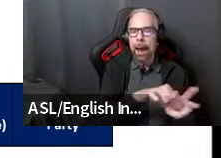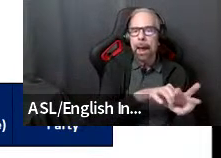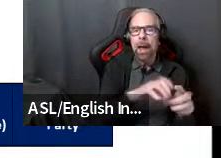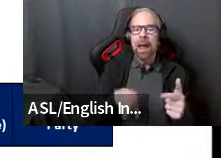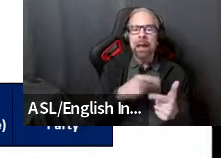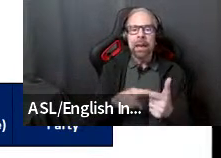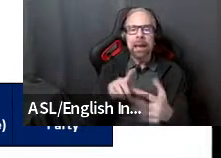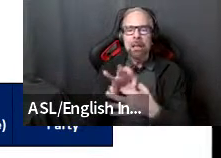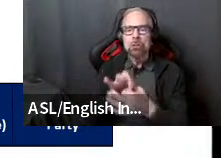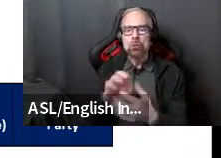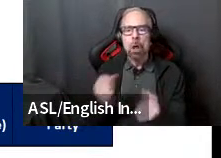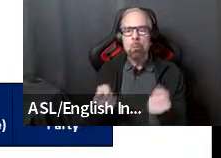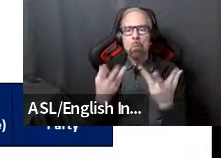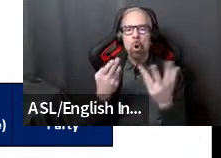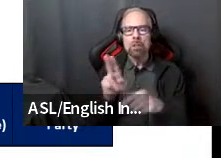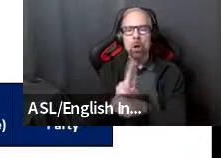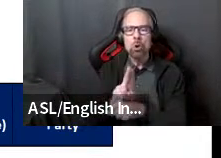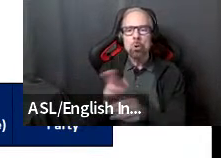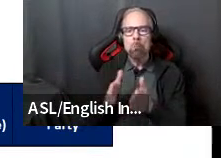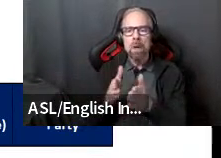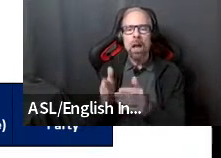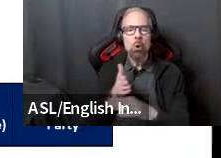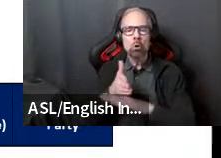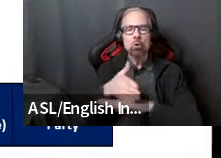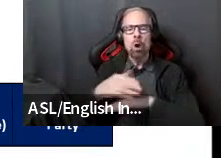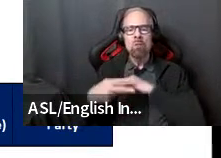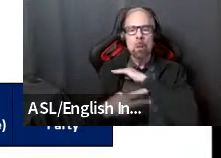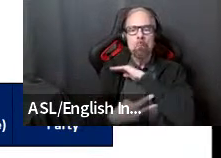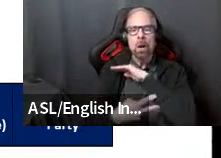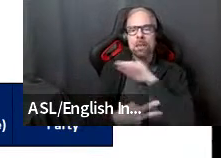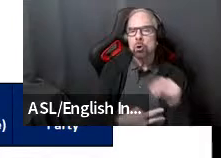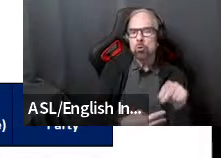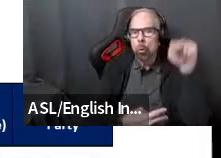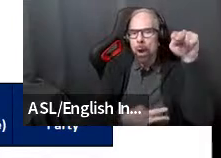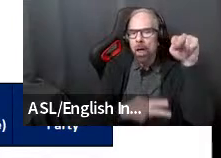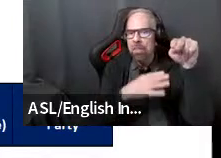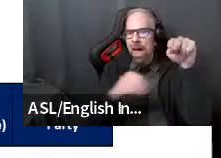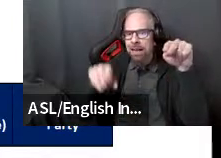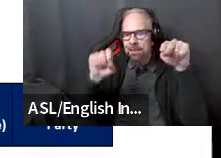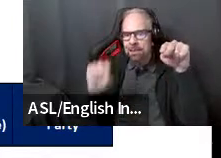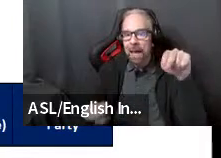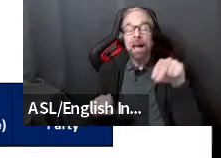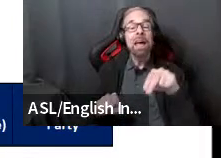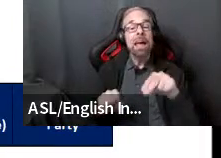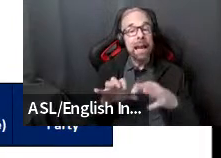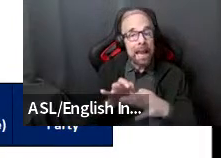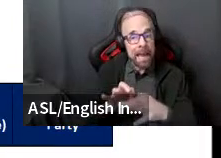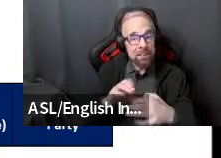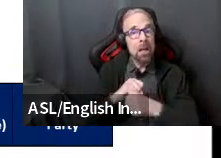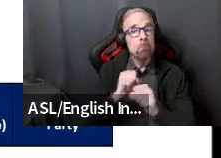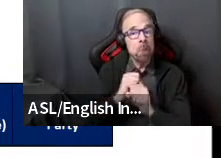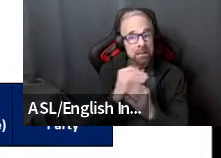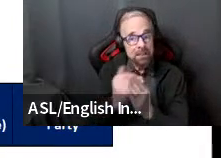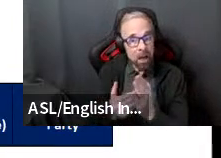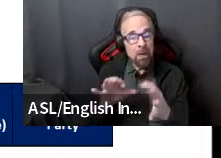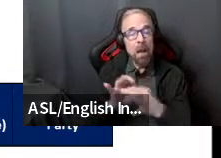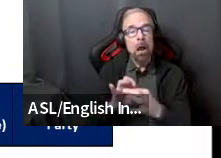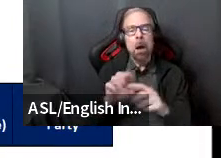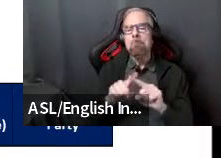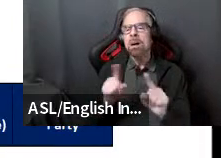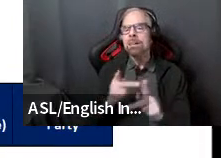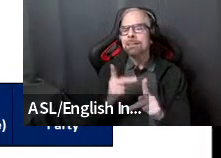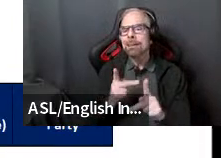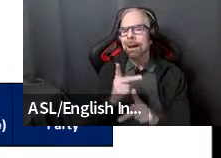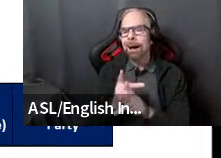the bridges north and south, it does connect, and they've made some connections, but they're sort of the type of connections